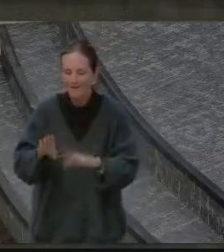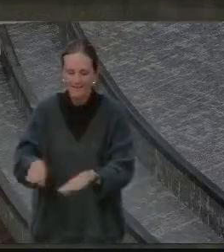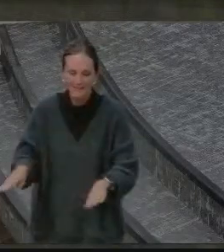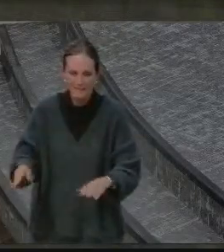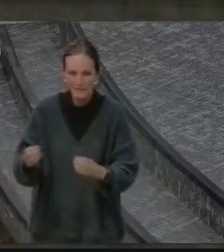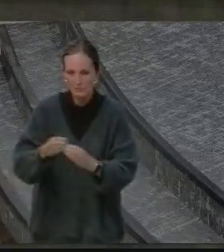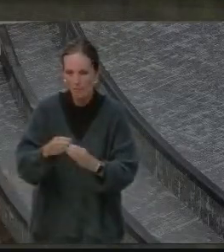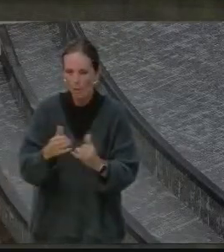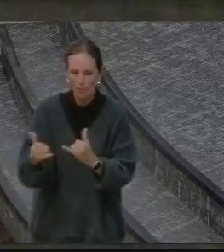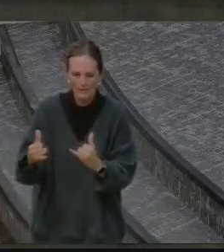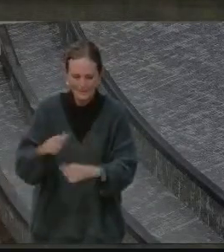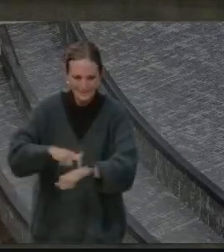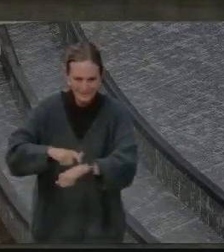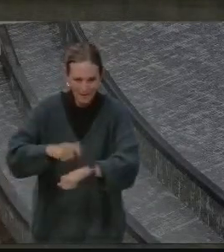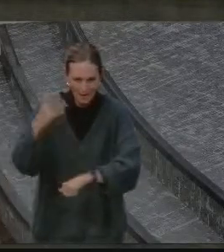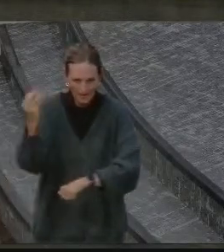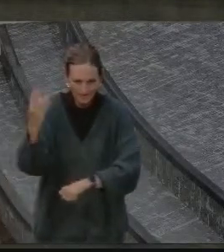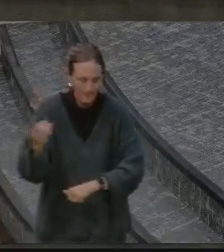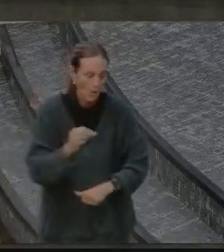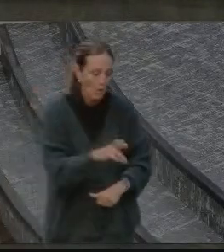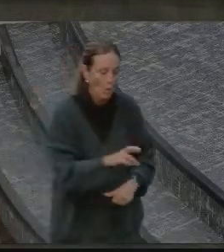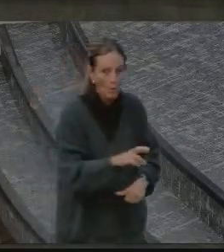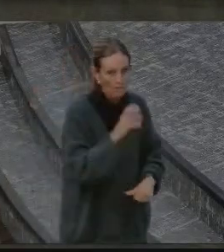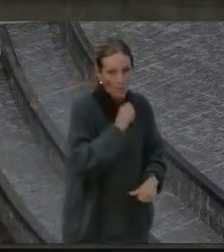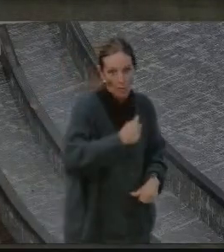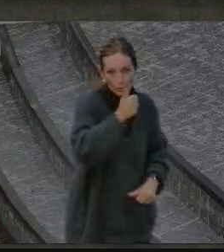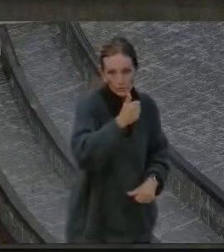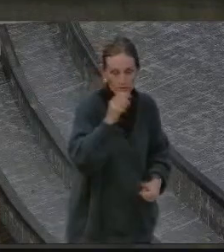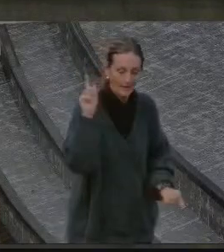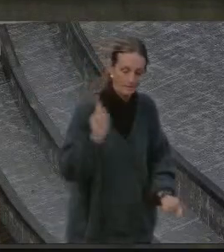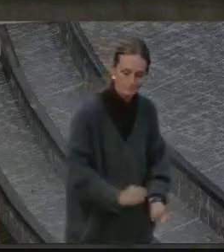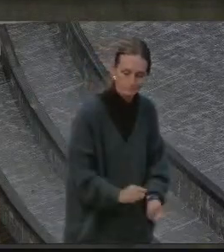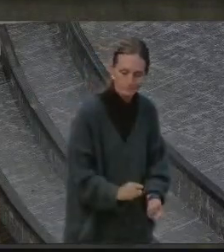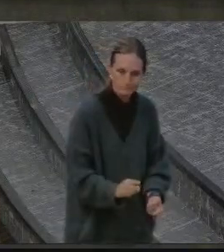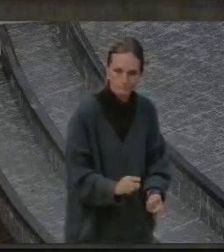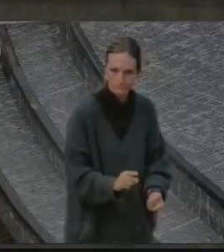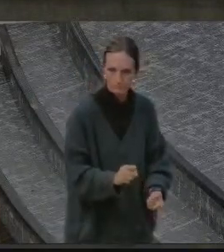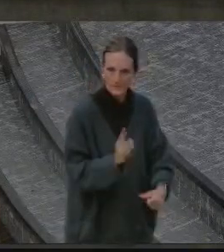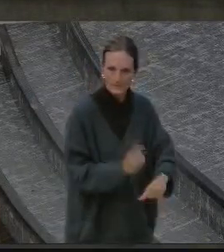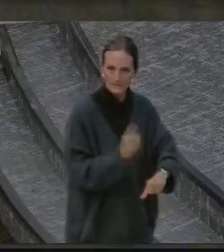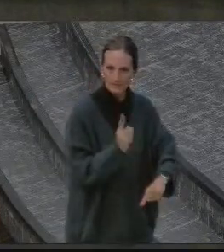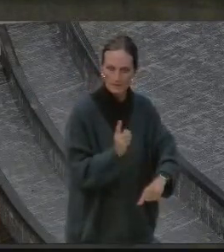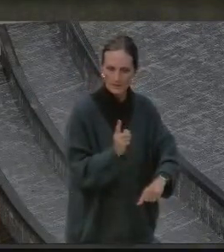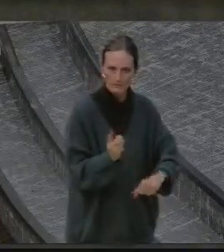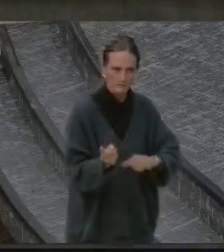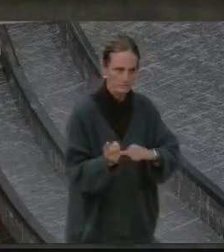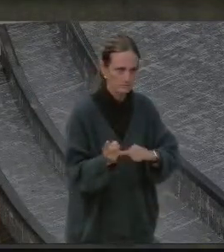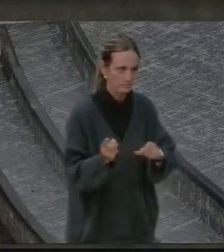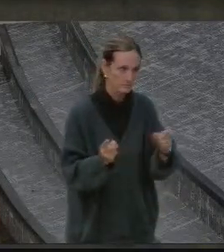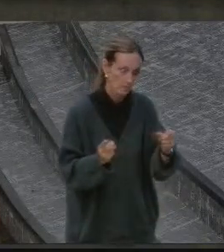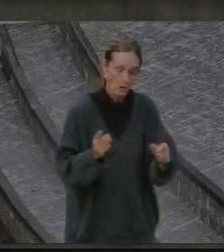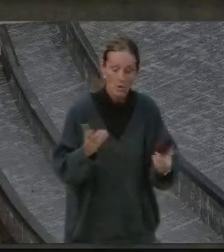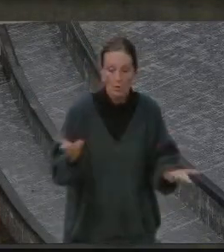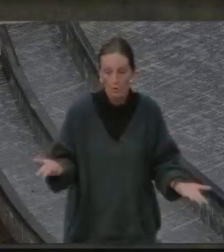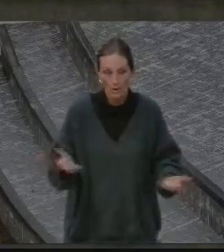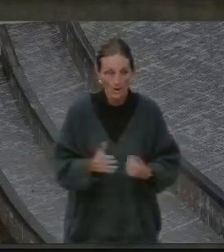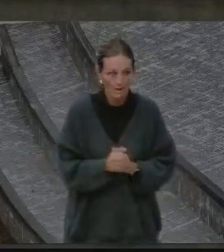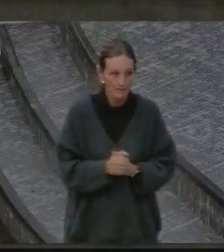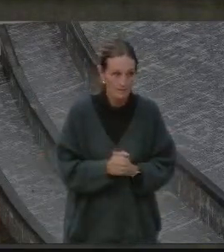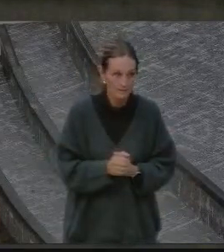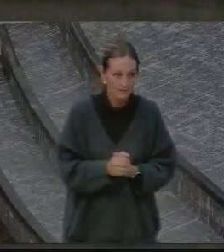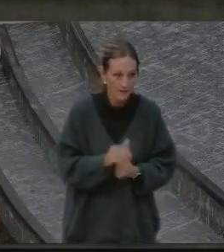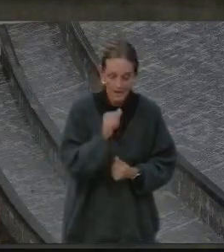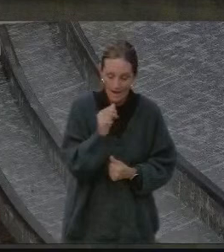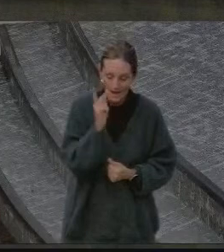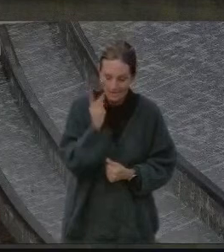kids in reducing discipline infractions and disparities. Well, to reduce discipline infractions, probably not. I haven't seen